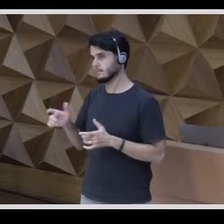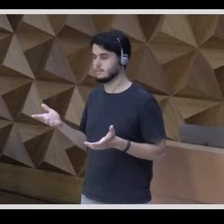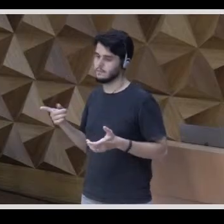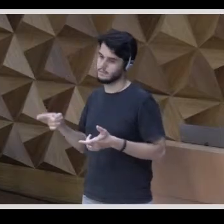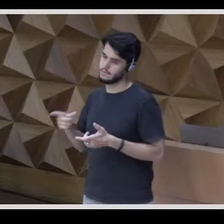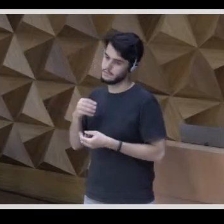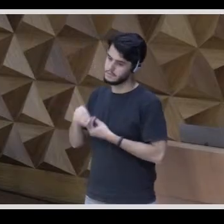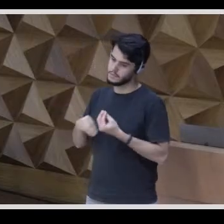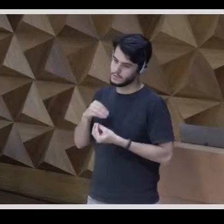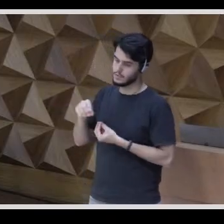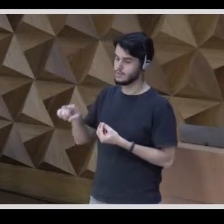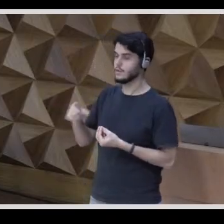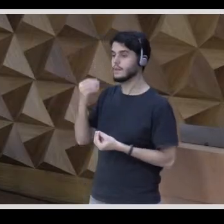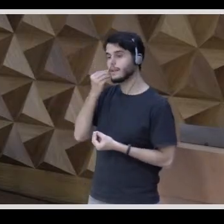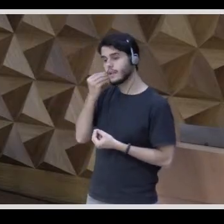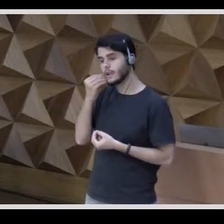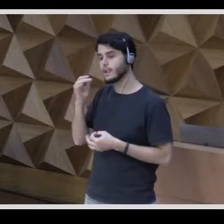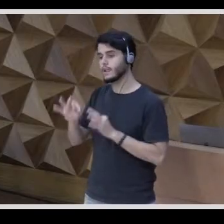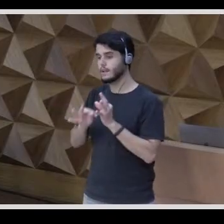decisions.